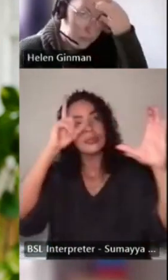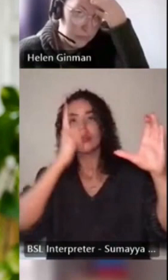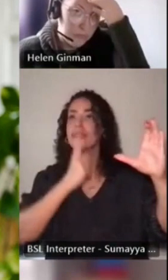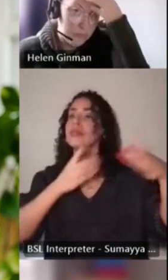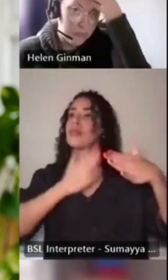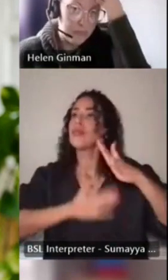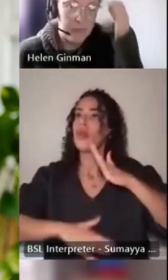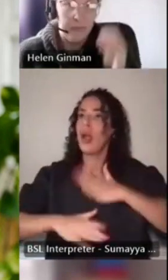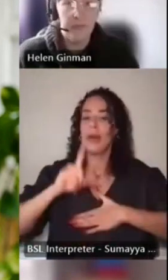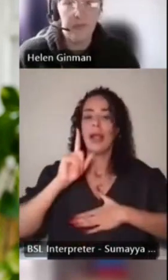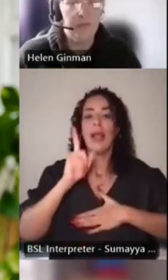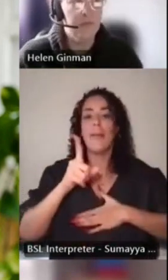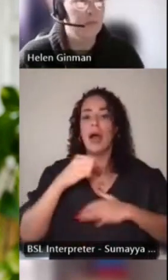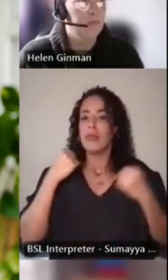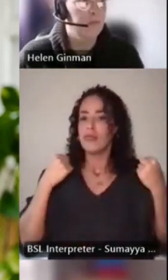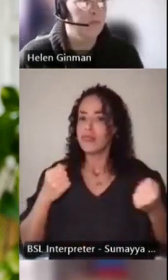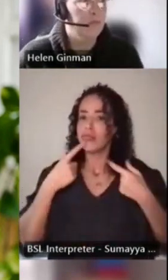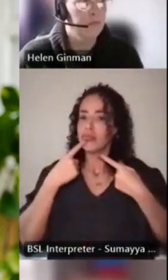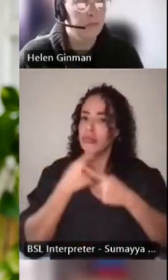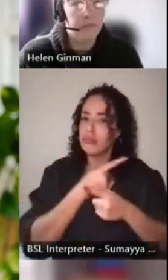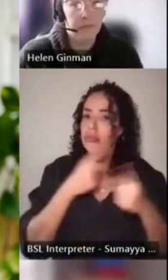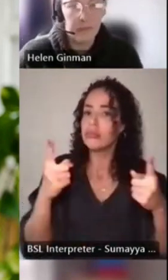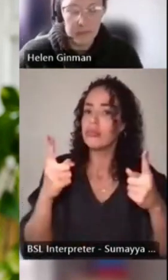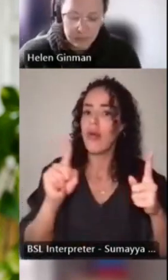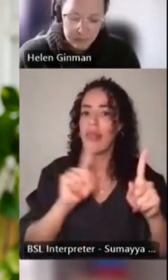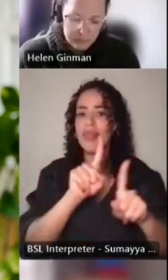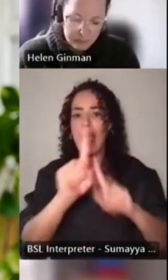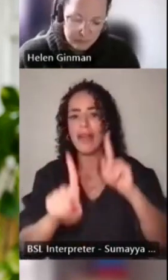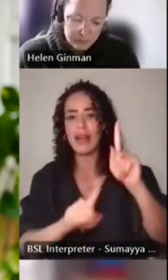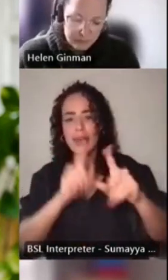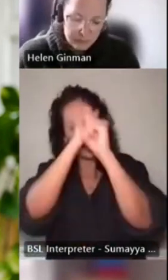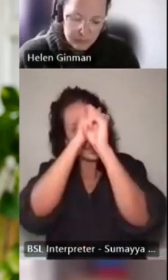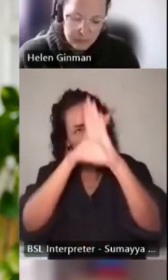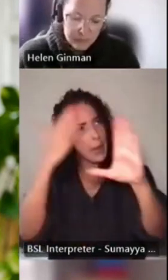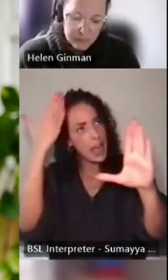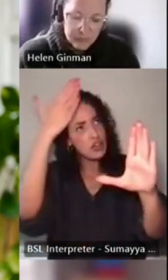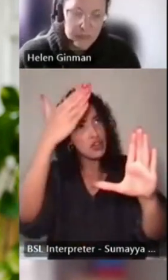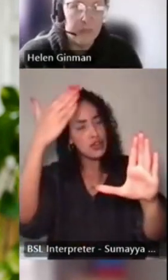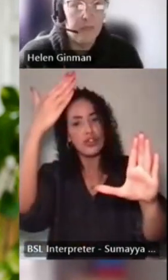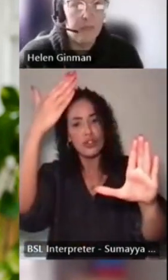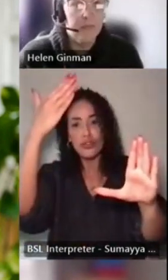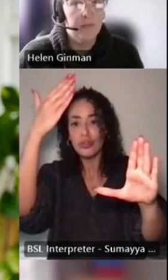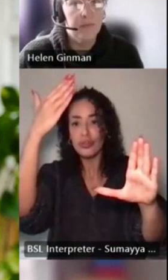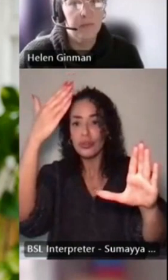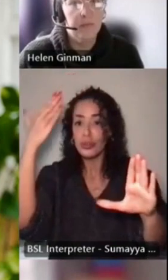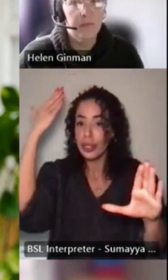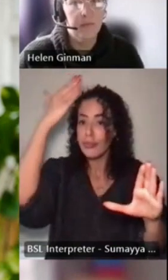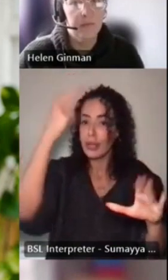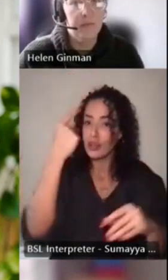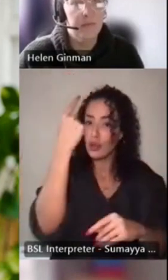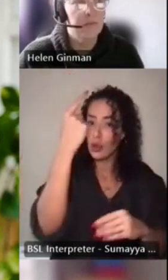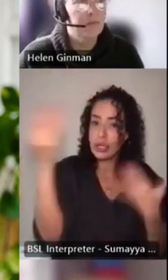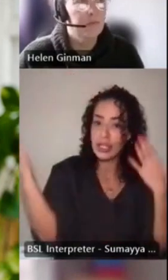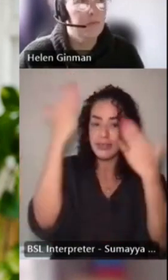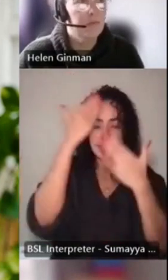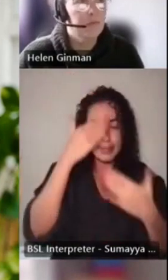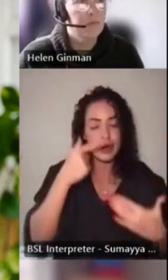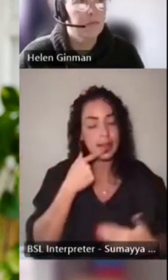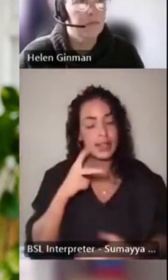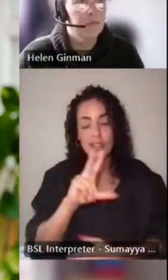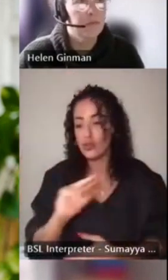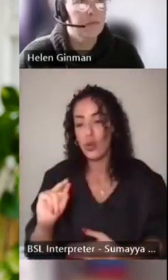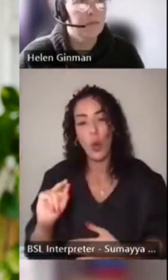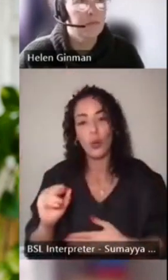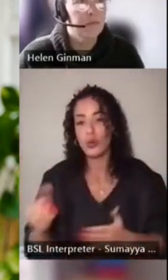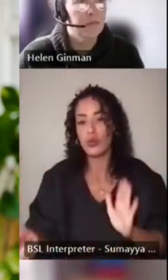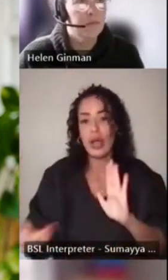during a meeting to ensure your ideas are heard and considered. You might picture yourself respectfully declining additional tasks when